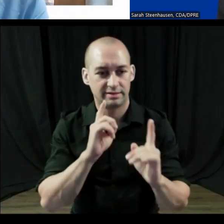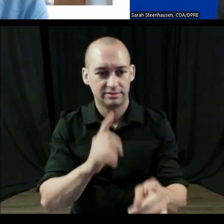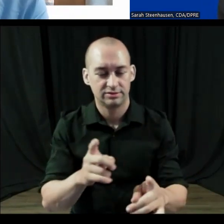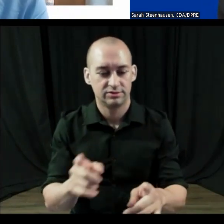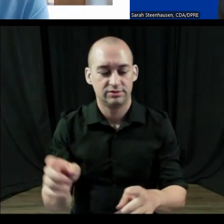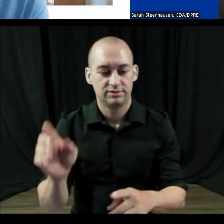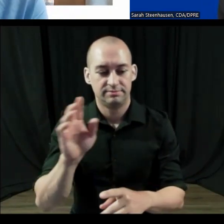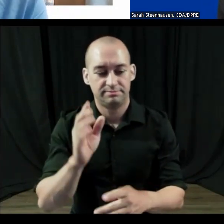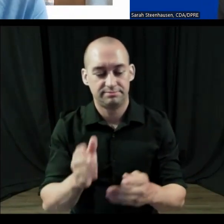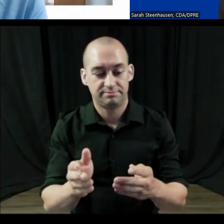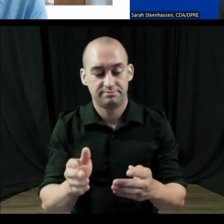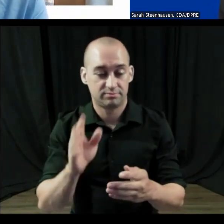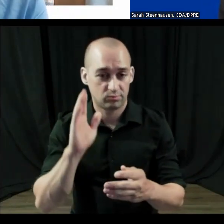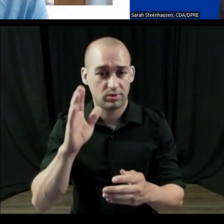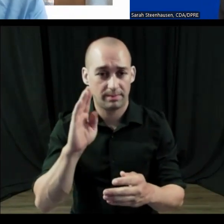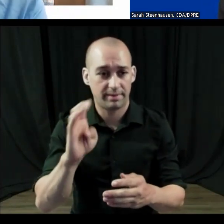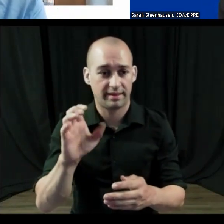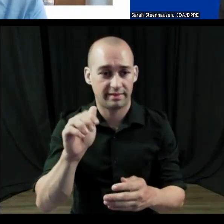be the case that